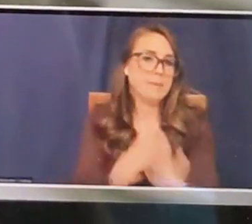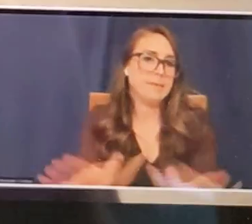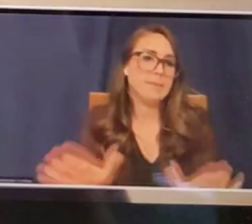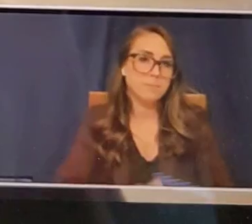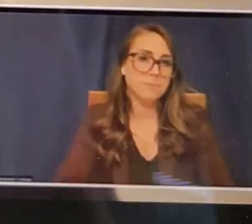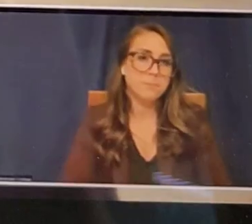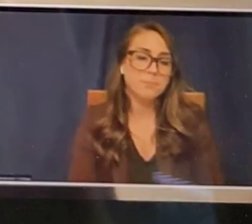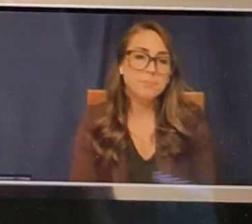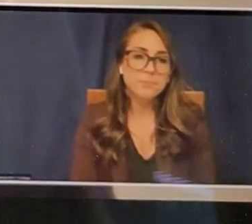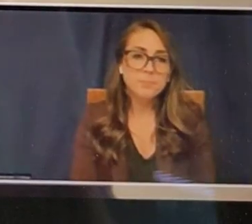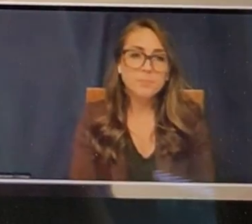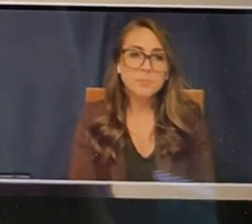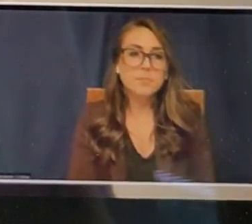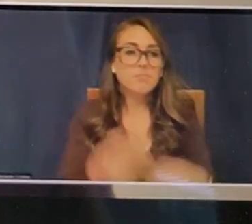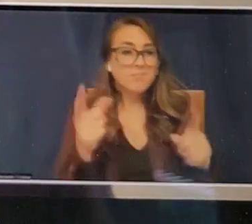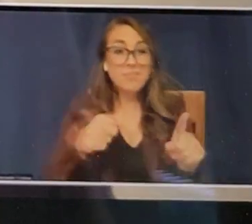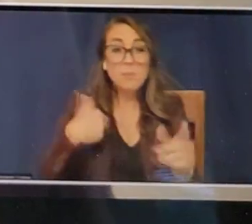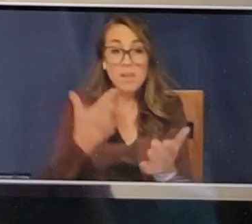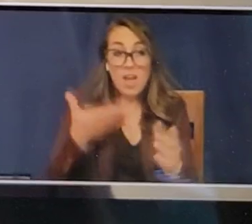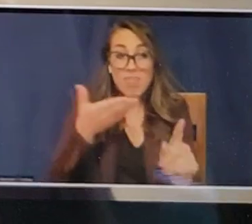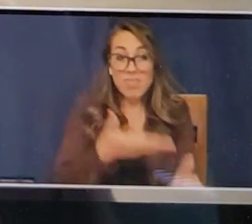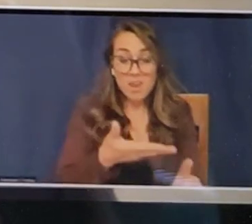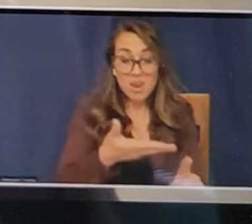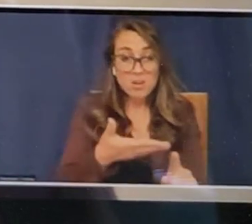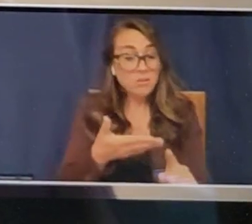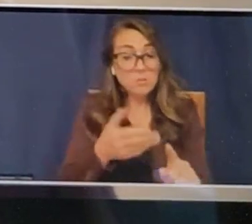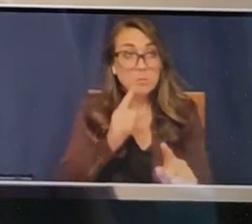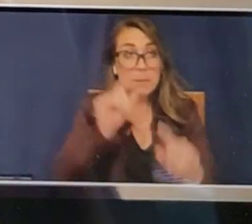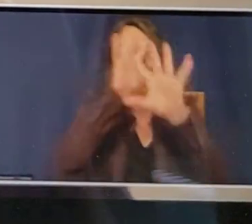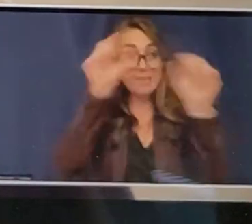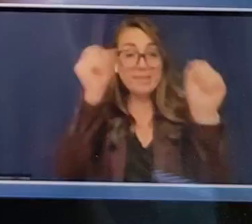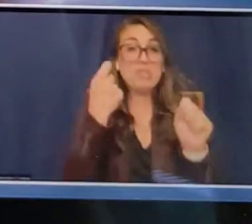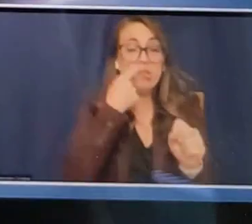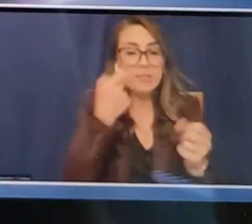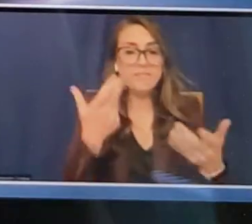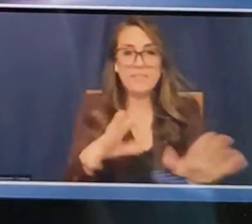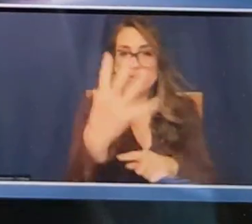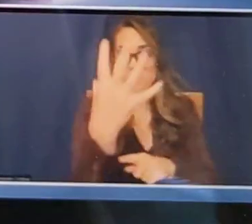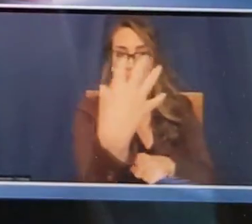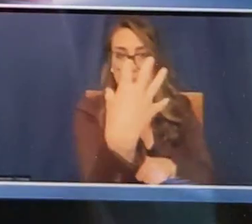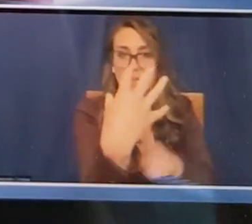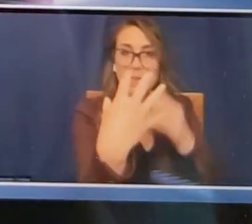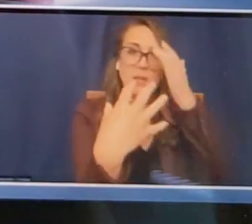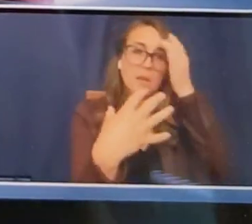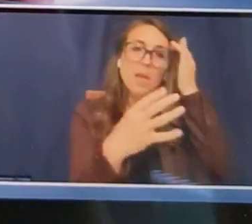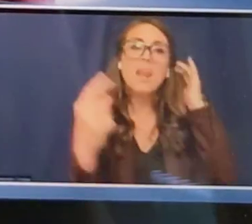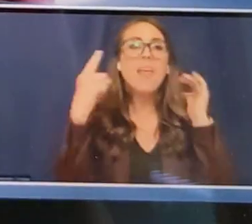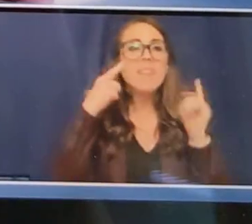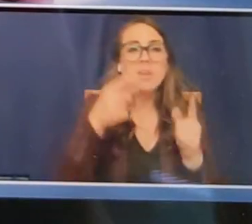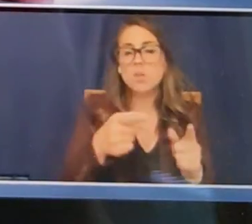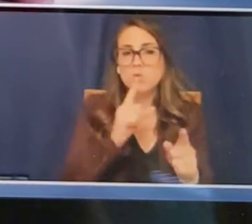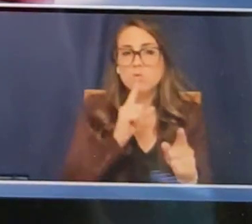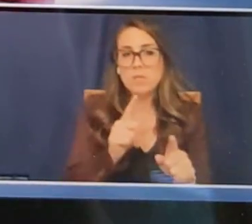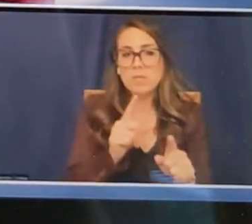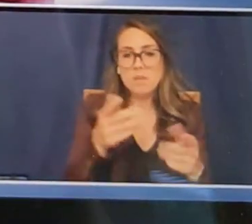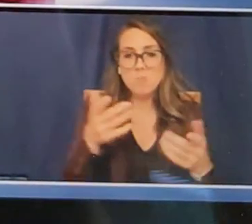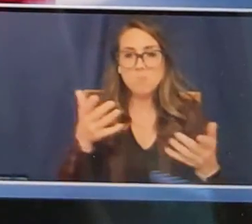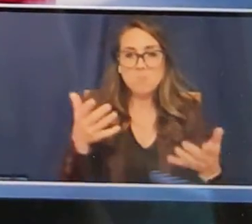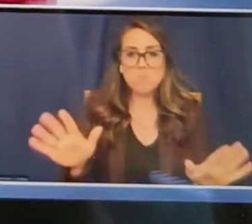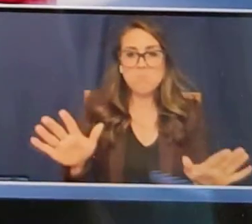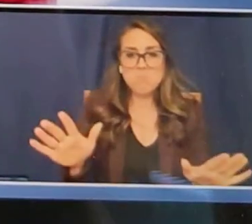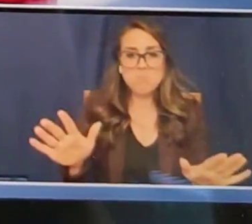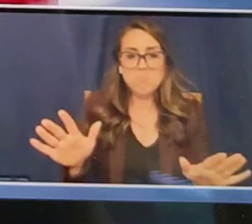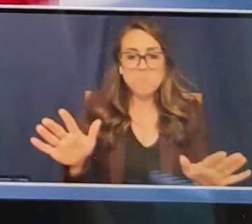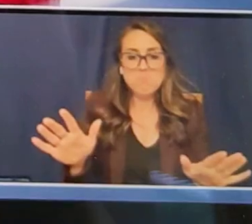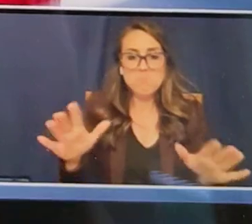there, basically the president just had finished filming the video, and I think he was basically retiring for the day. Was there any discussion